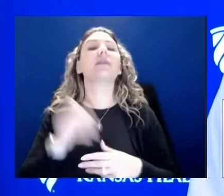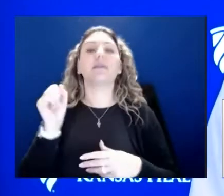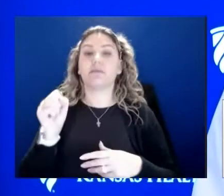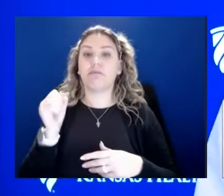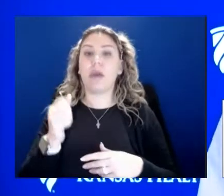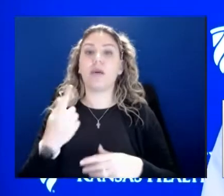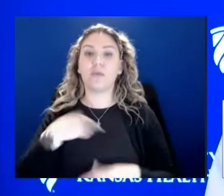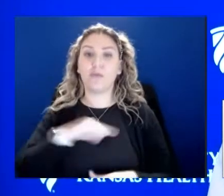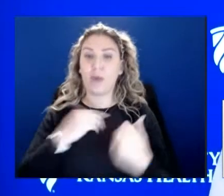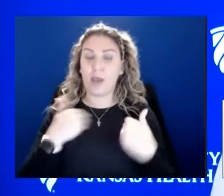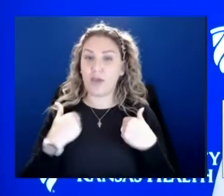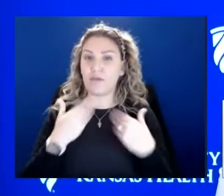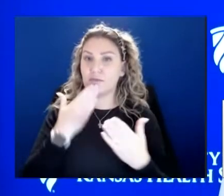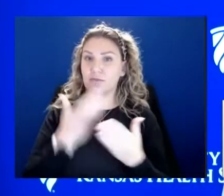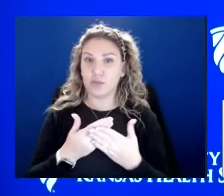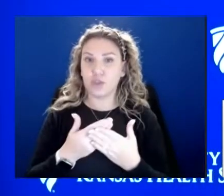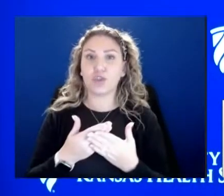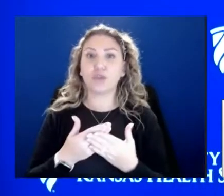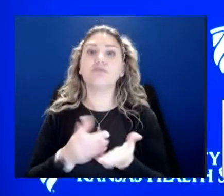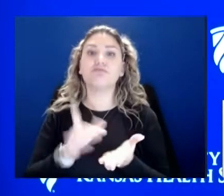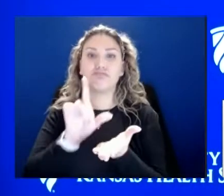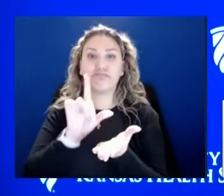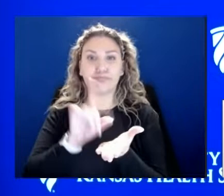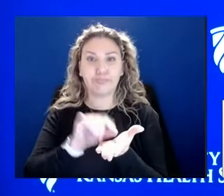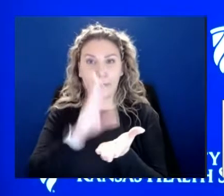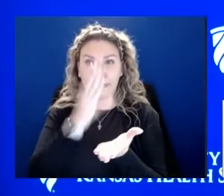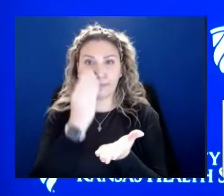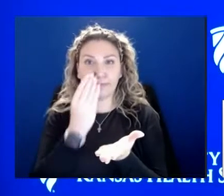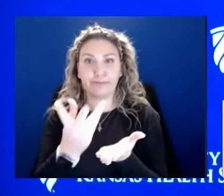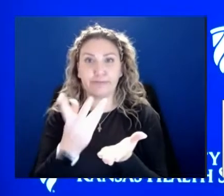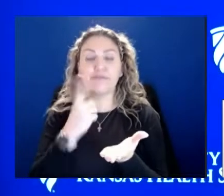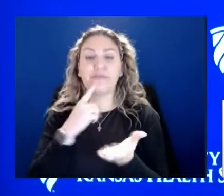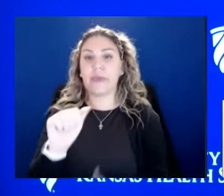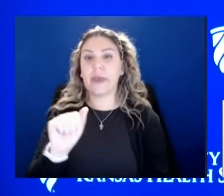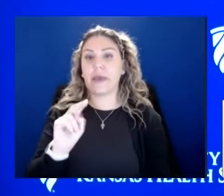good published data showing that the antigen tests,